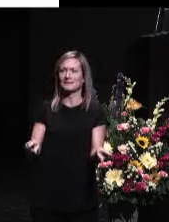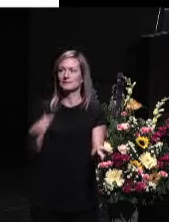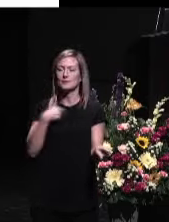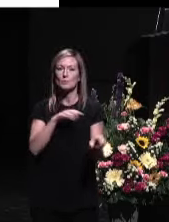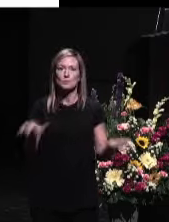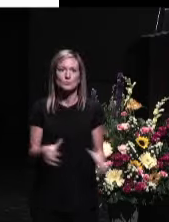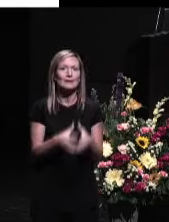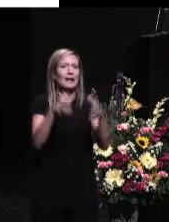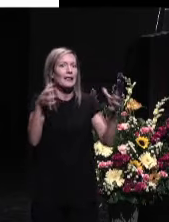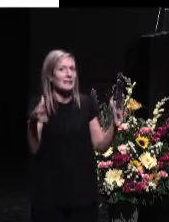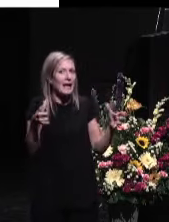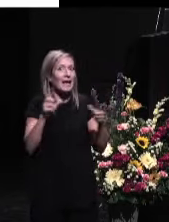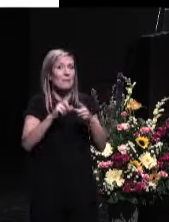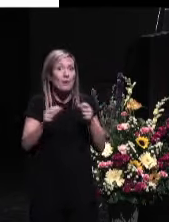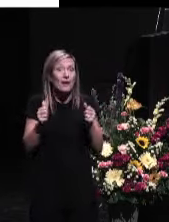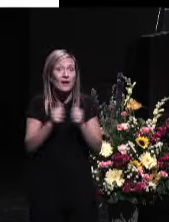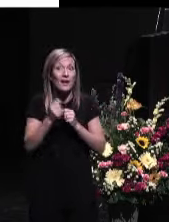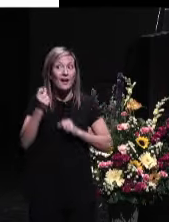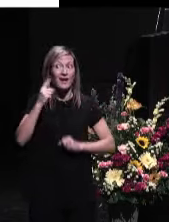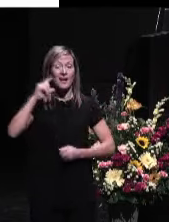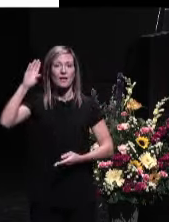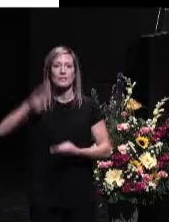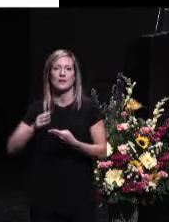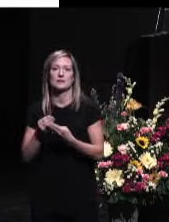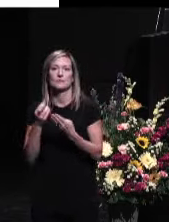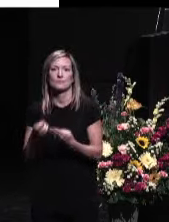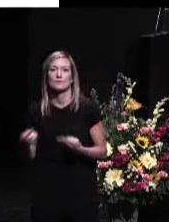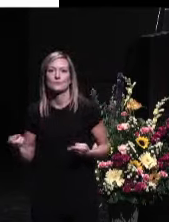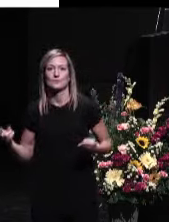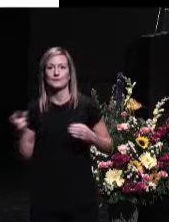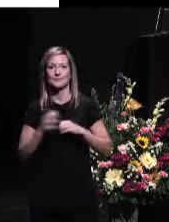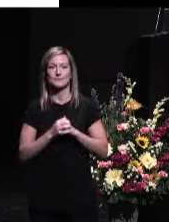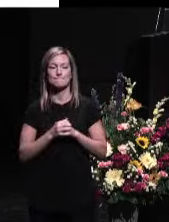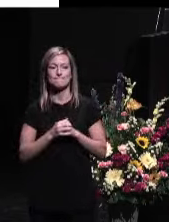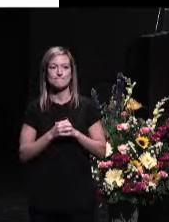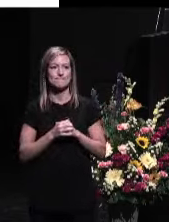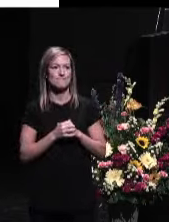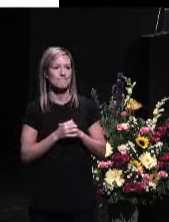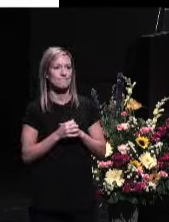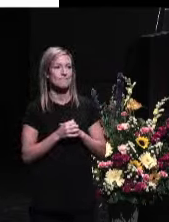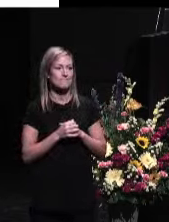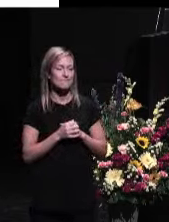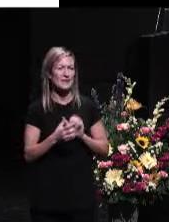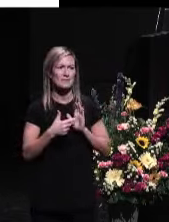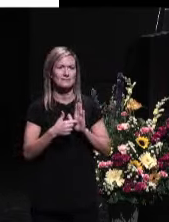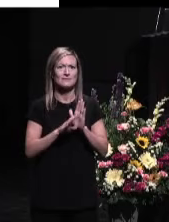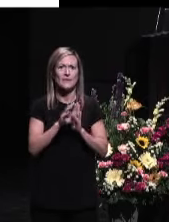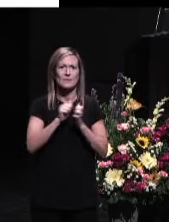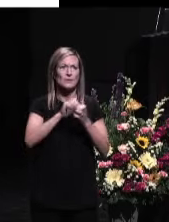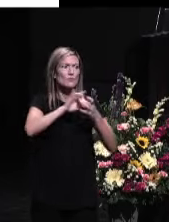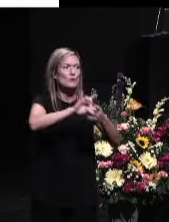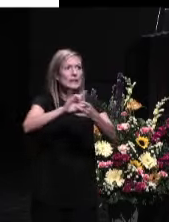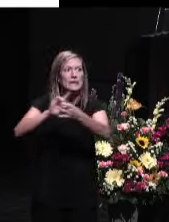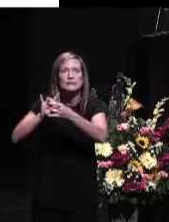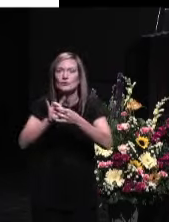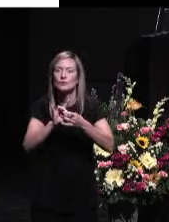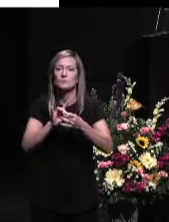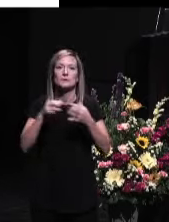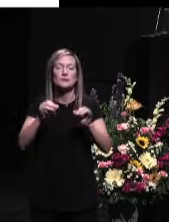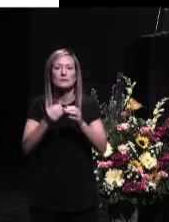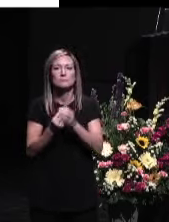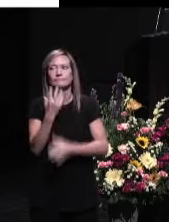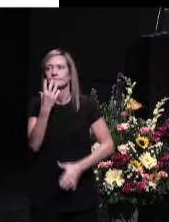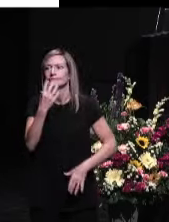doing with few resources. The example that I gave from development and alumni relations is but one. Every school and college,